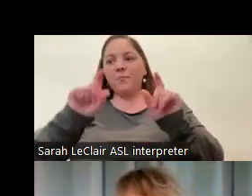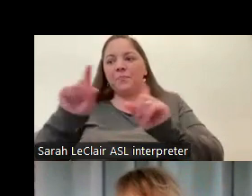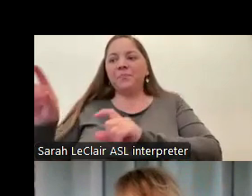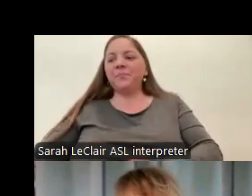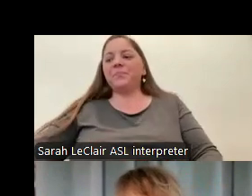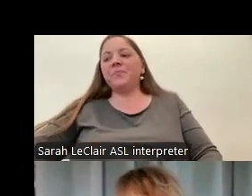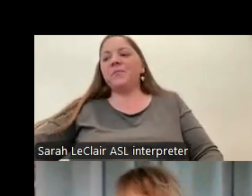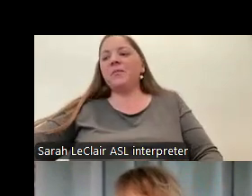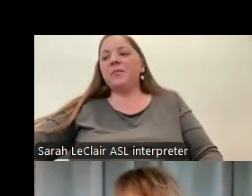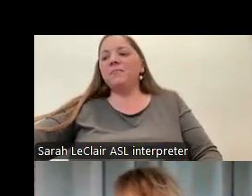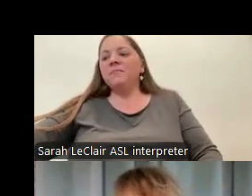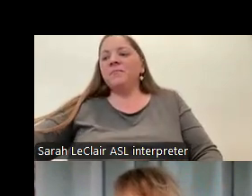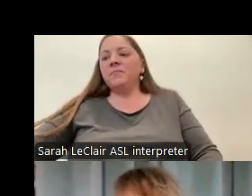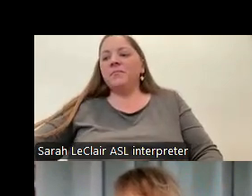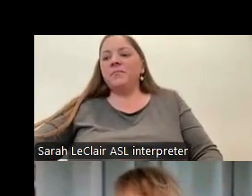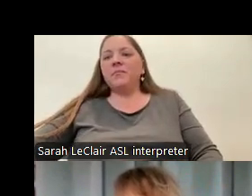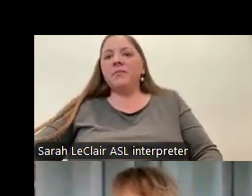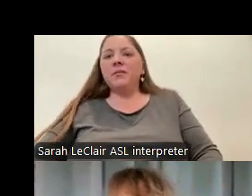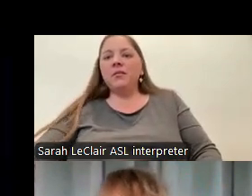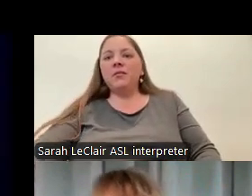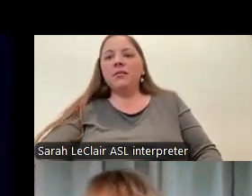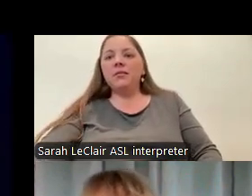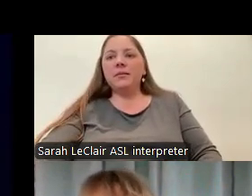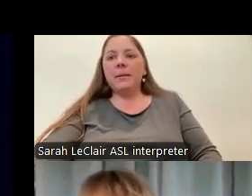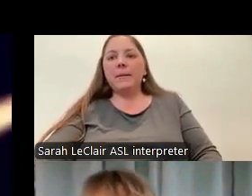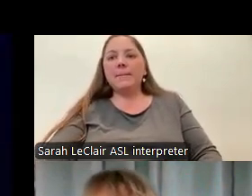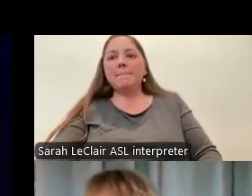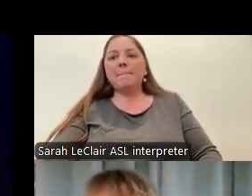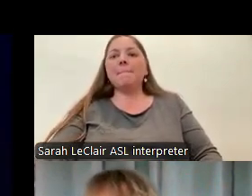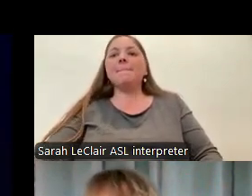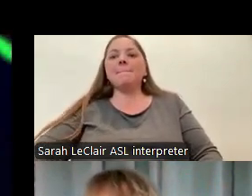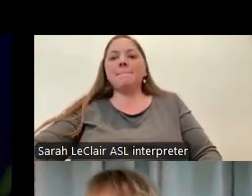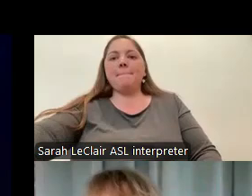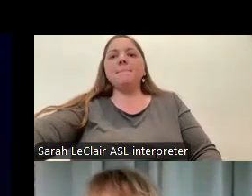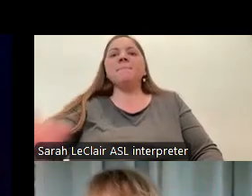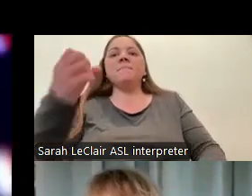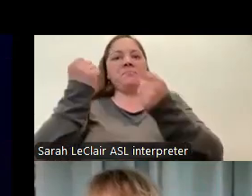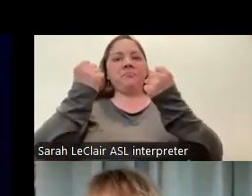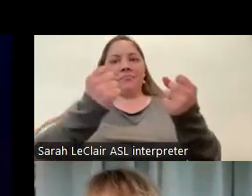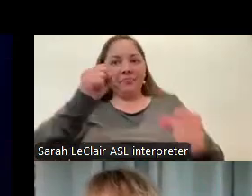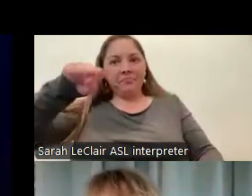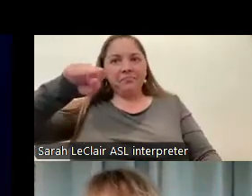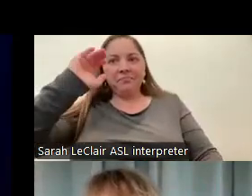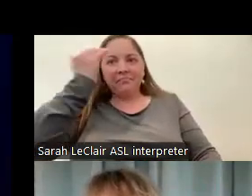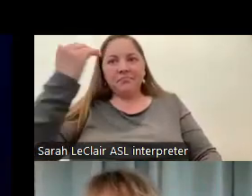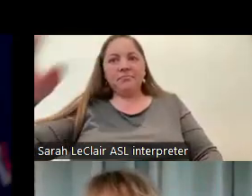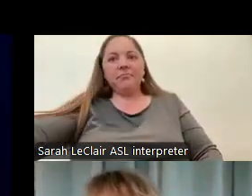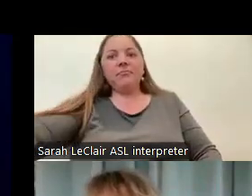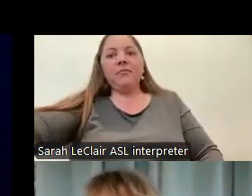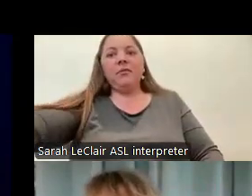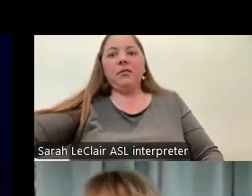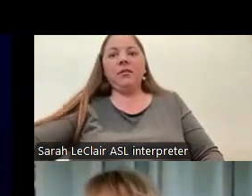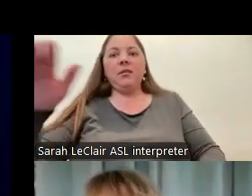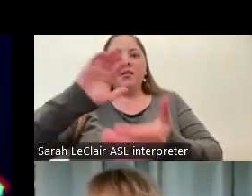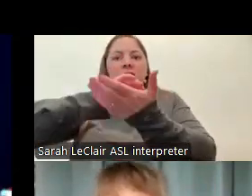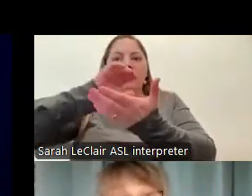And let's share the results. All right, looks like we've got a strong yes, and the